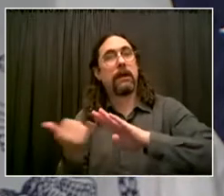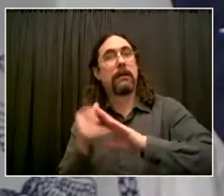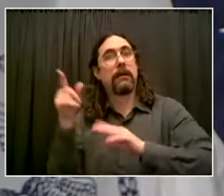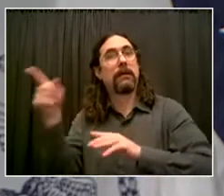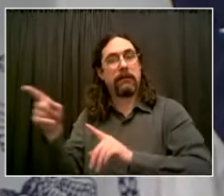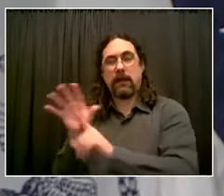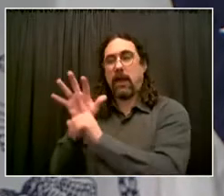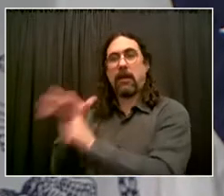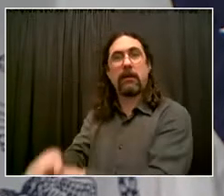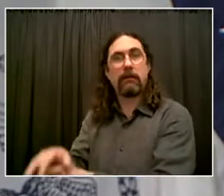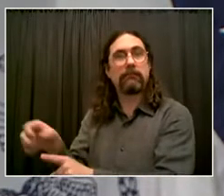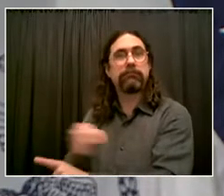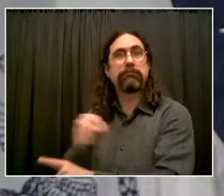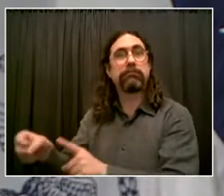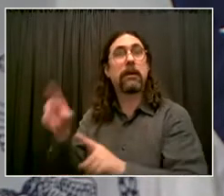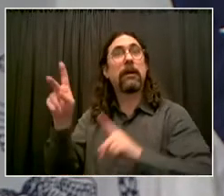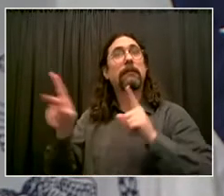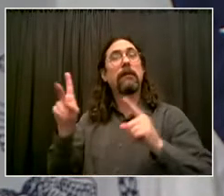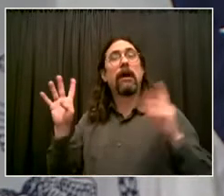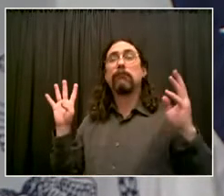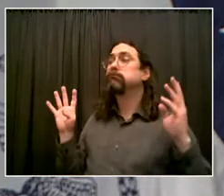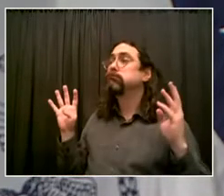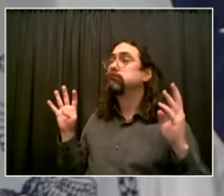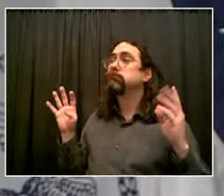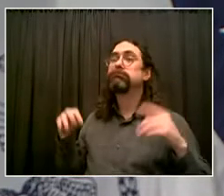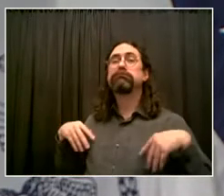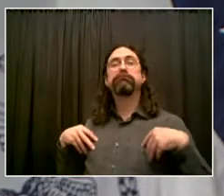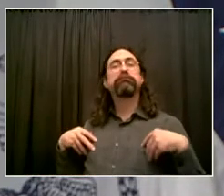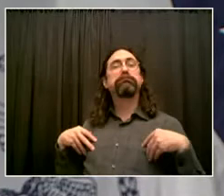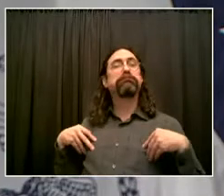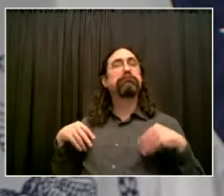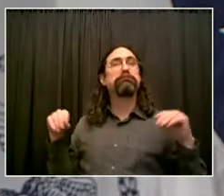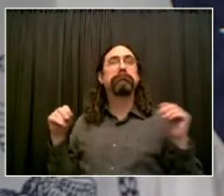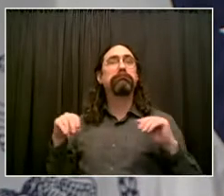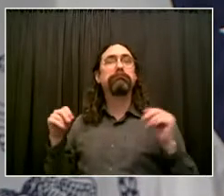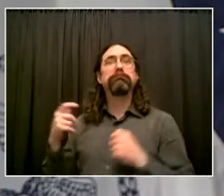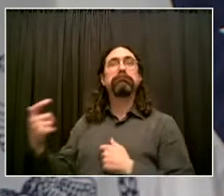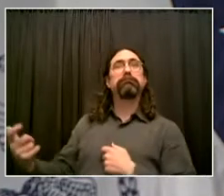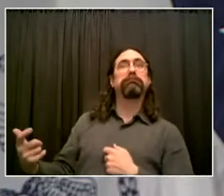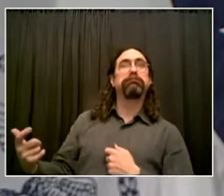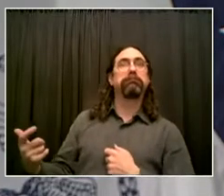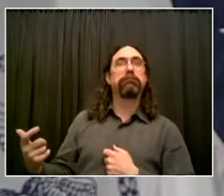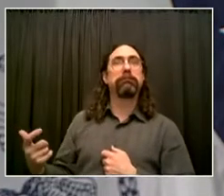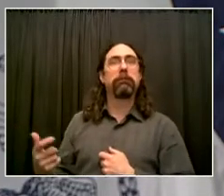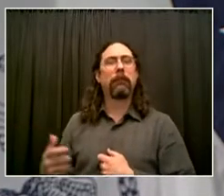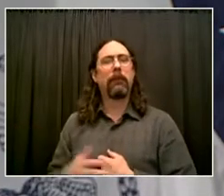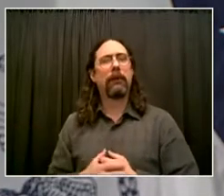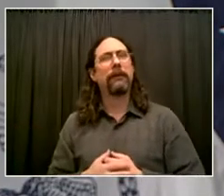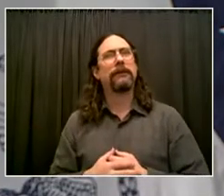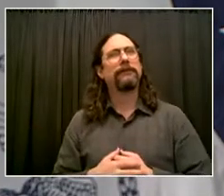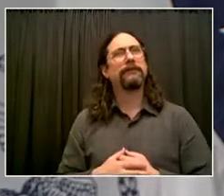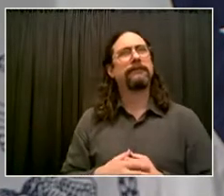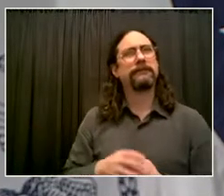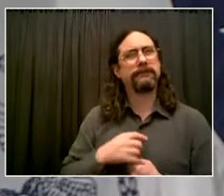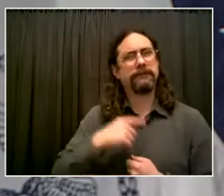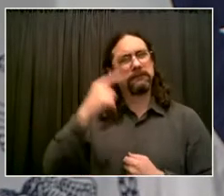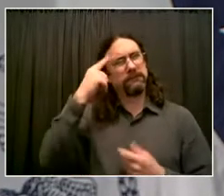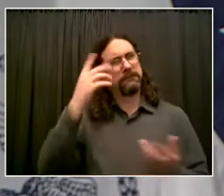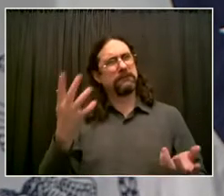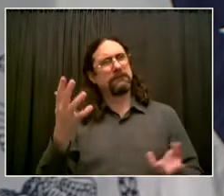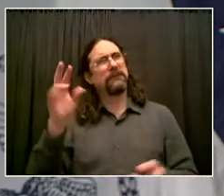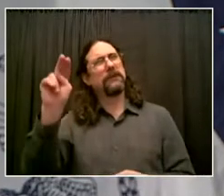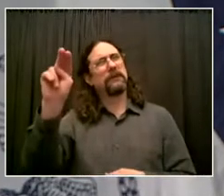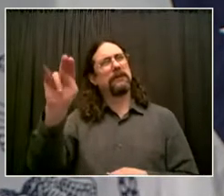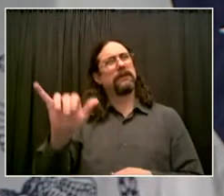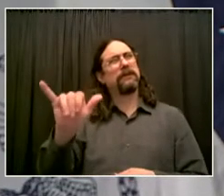city, do you feel what we're doing in the city is working? If we're seeing these attacks, and they seem to be